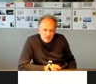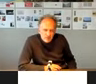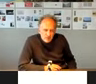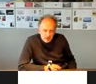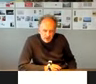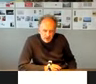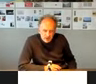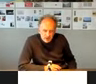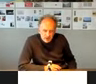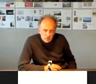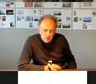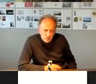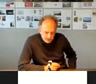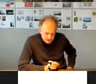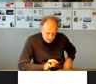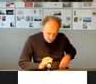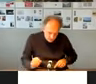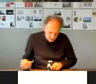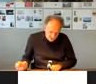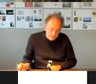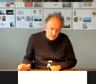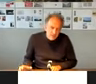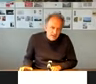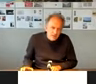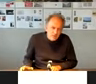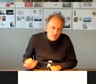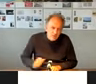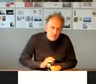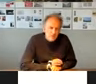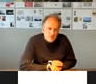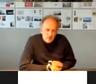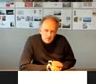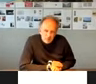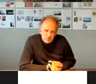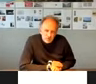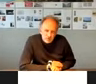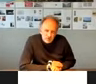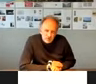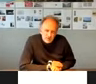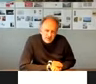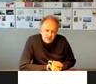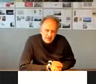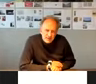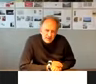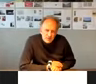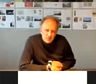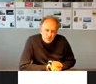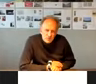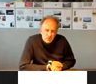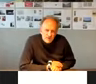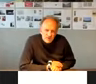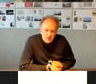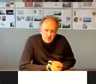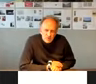roof level. You see the roof area, which are playgrounds for the kids. So